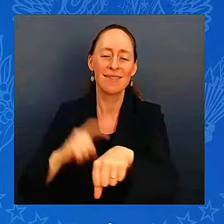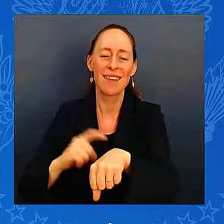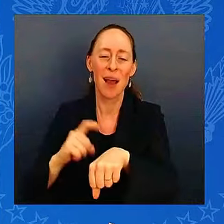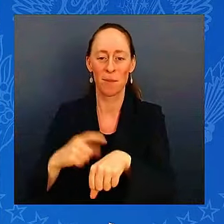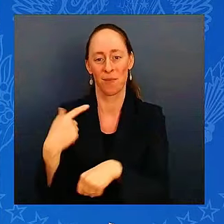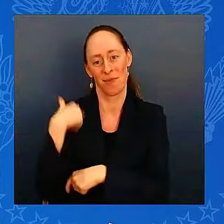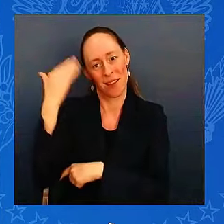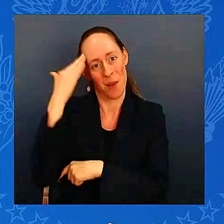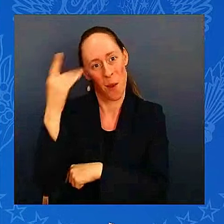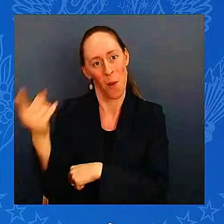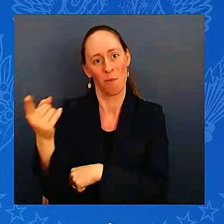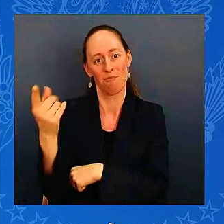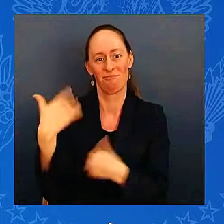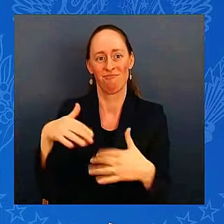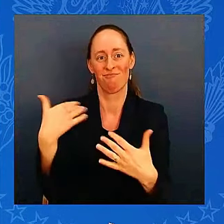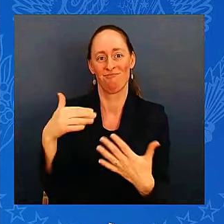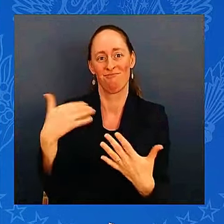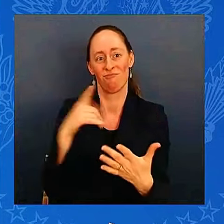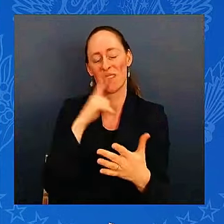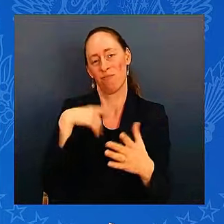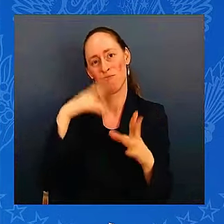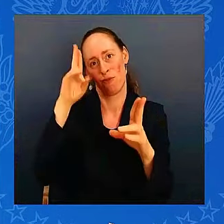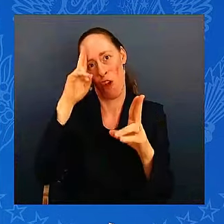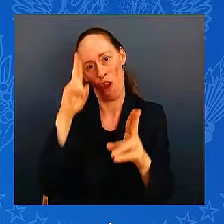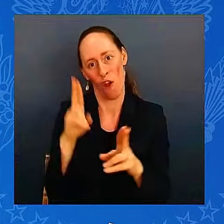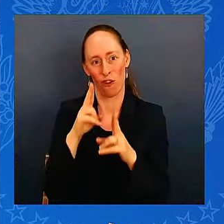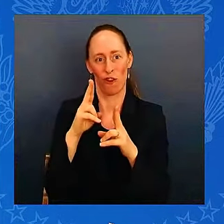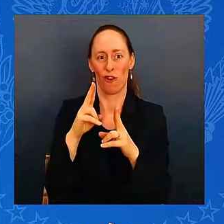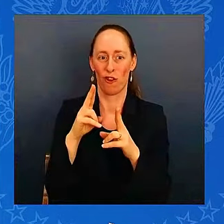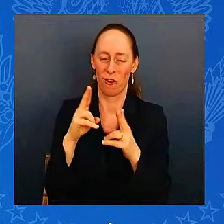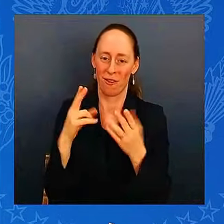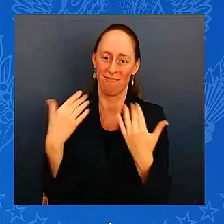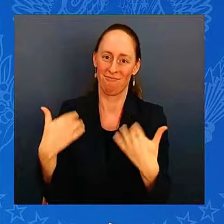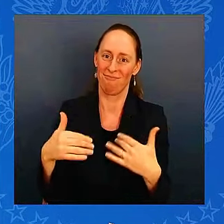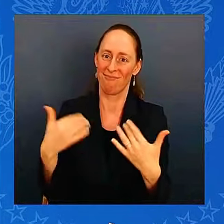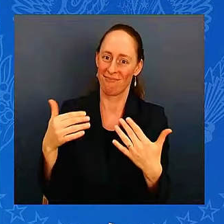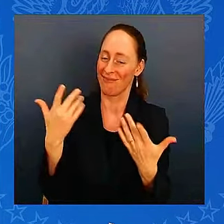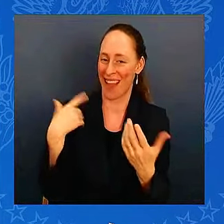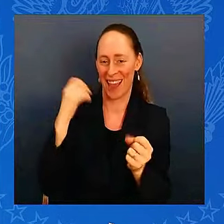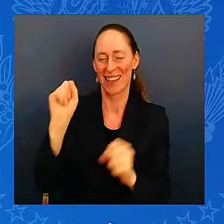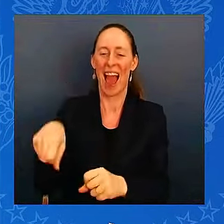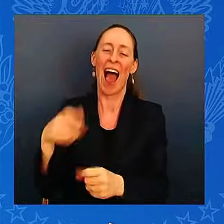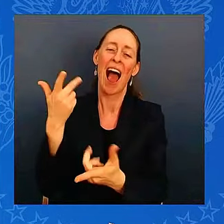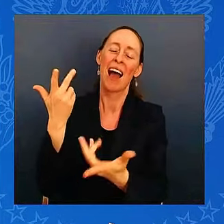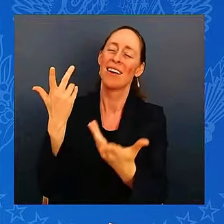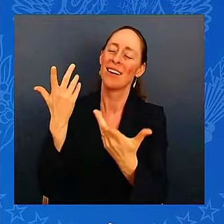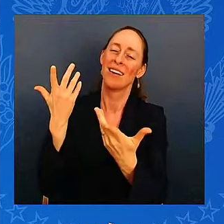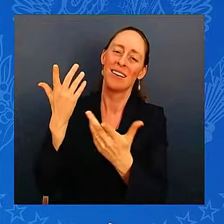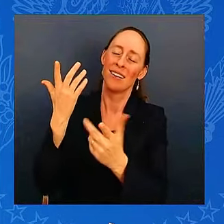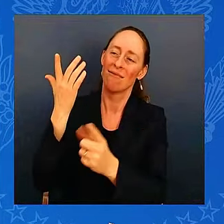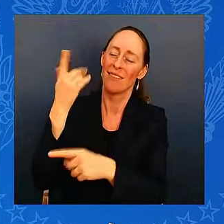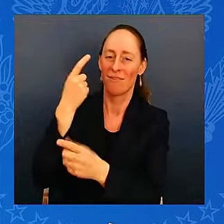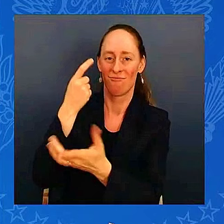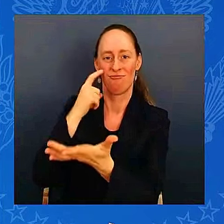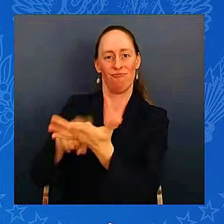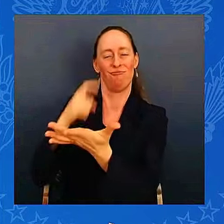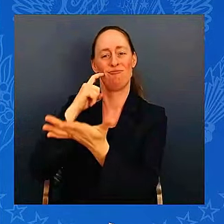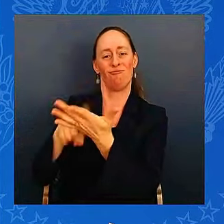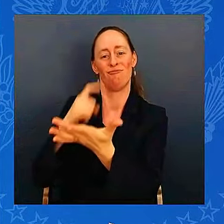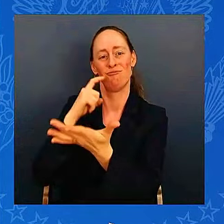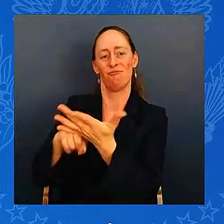the accolades, but what matters to him the most is making a difference, especially when it comes to the